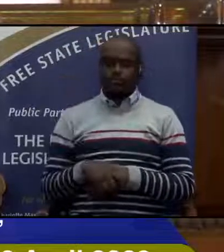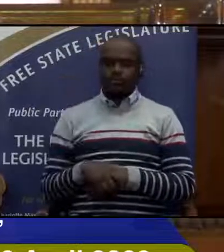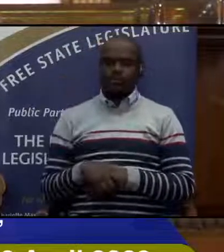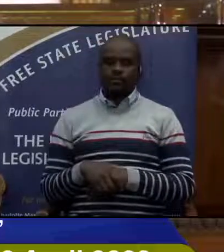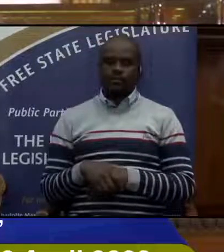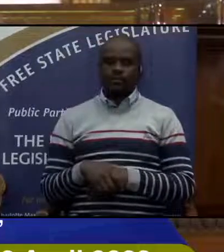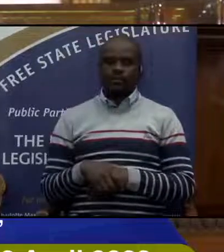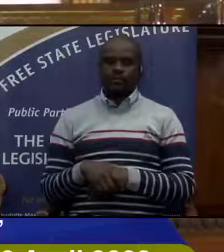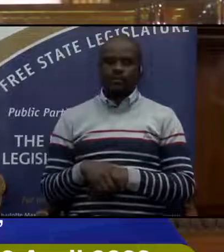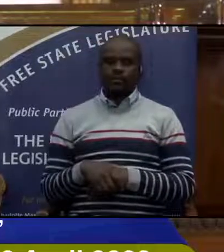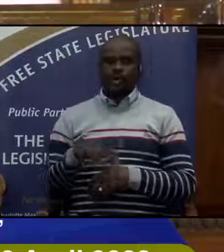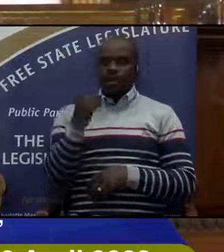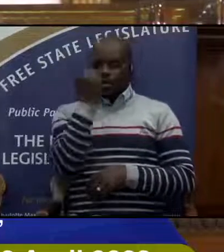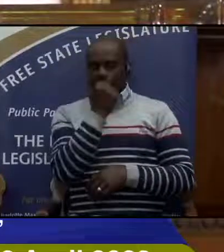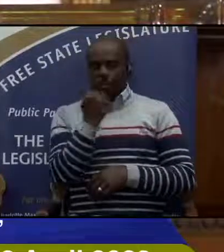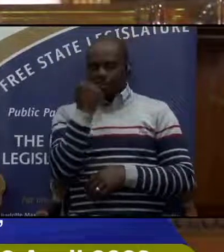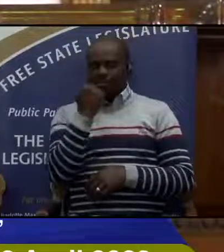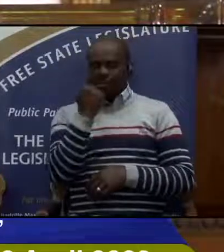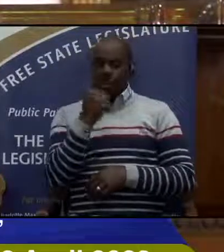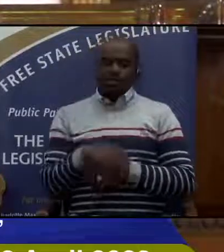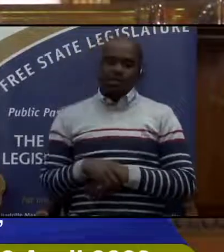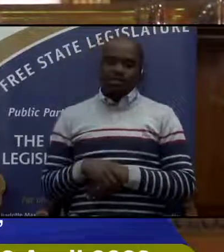Yobe, Shwe.